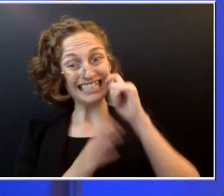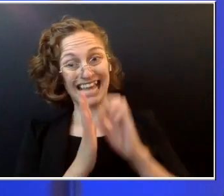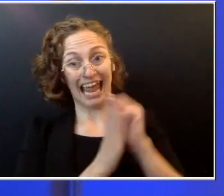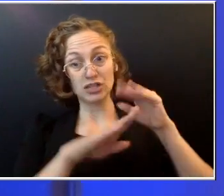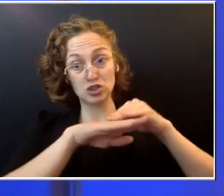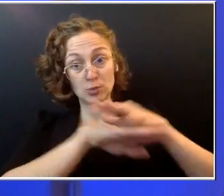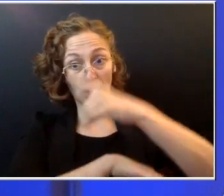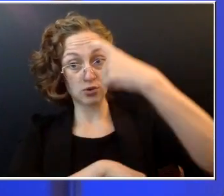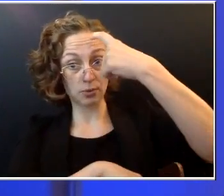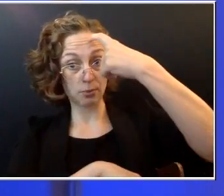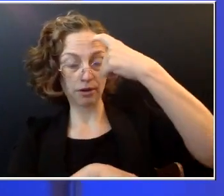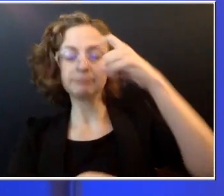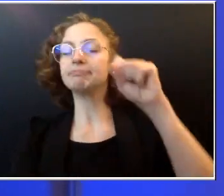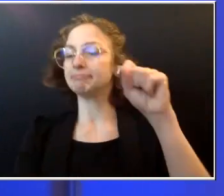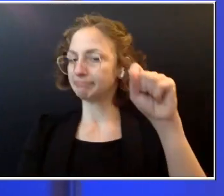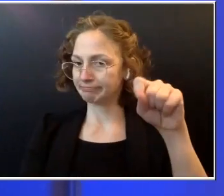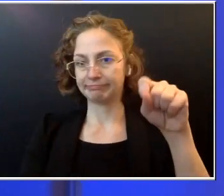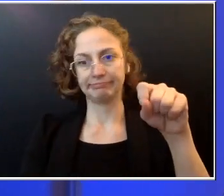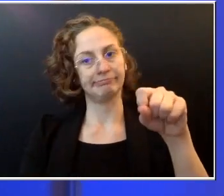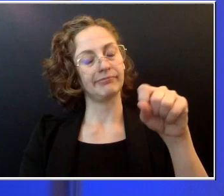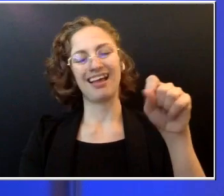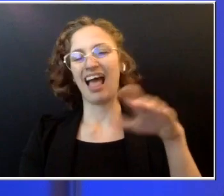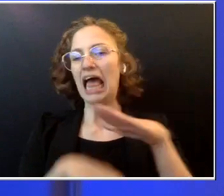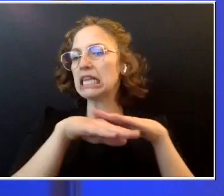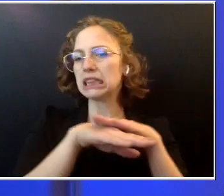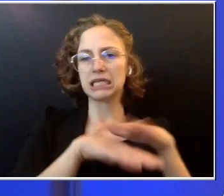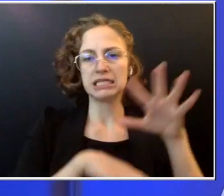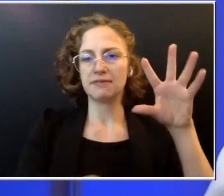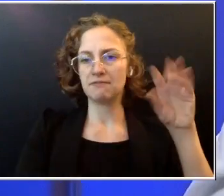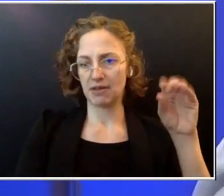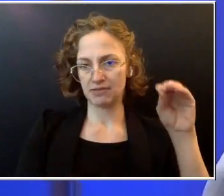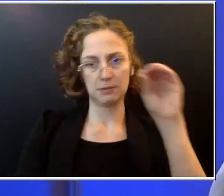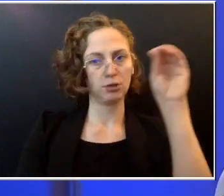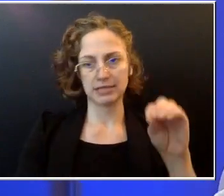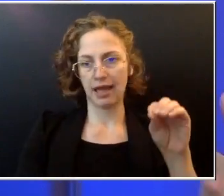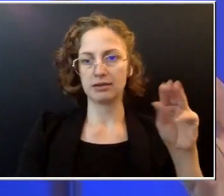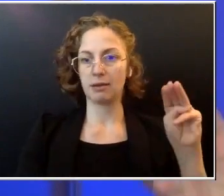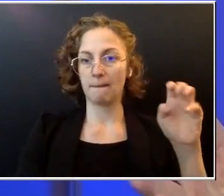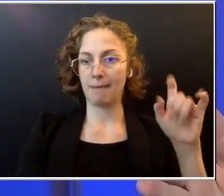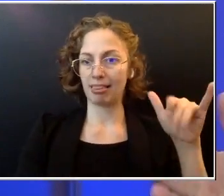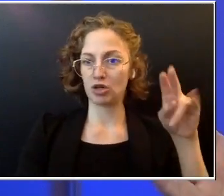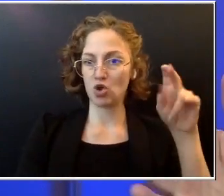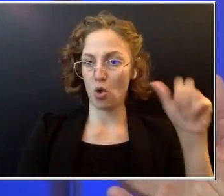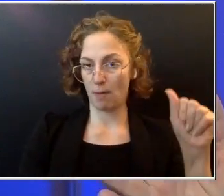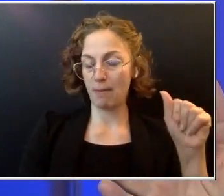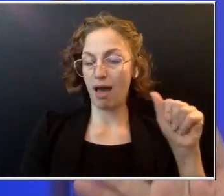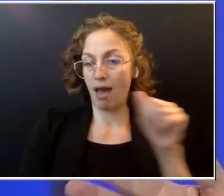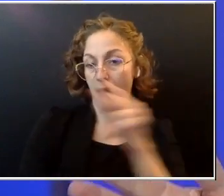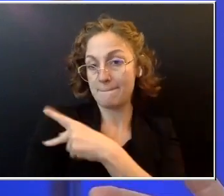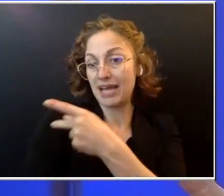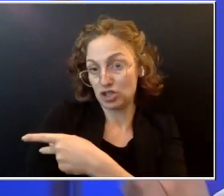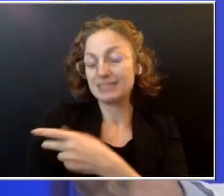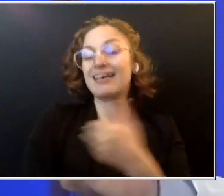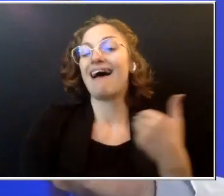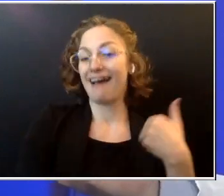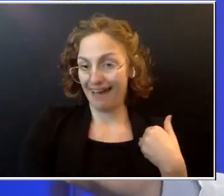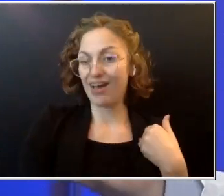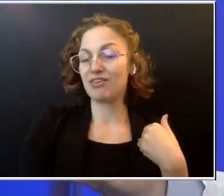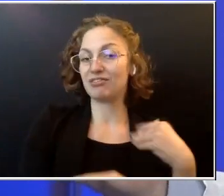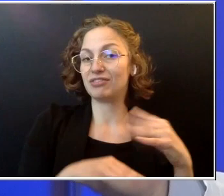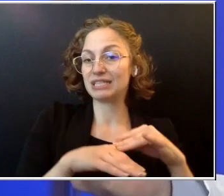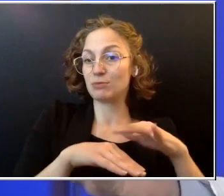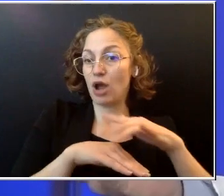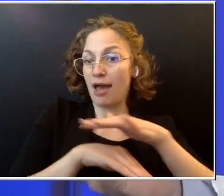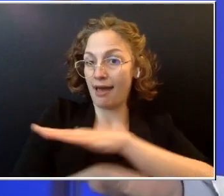patients would sometime in their trajectory wind up with metastatic disease to the brain. Now, those are older data. Now, with